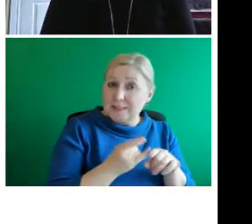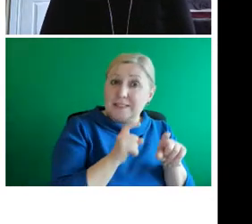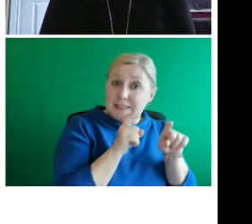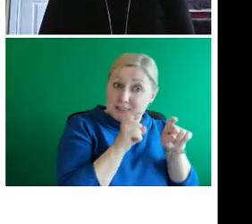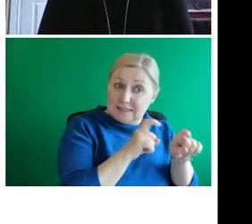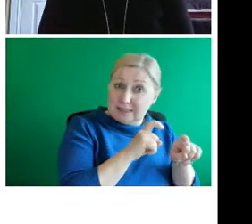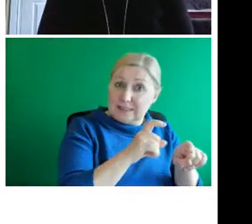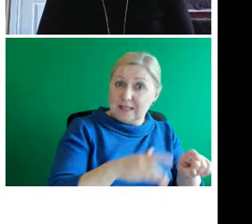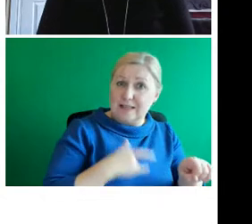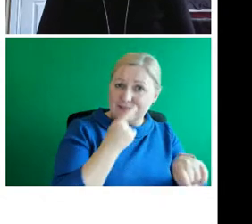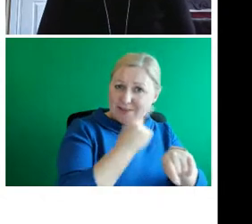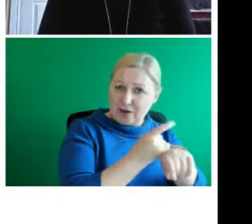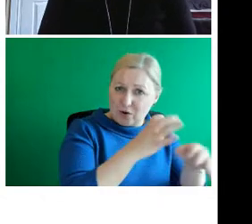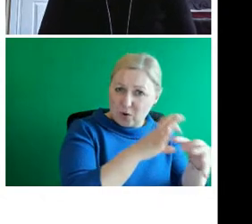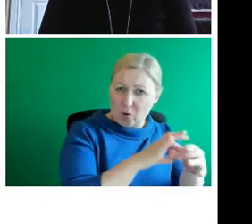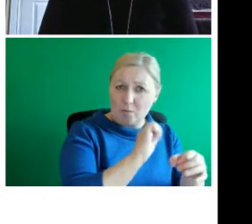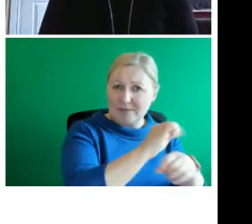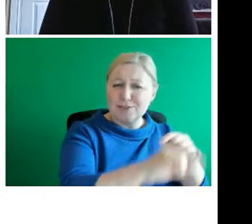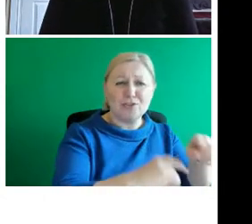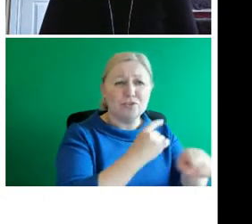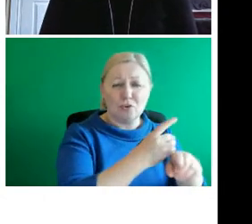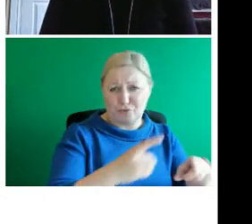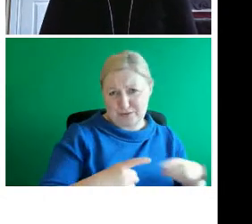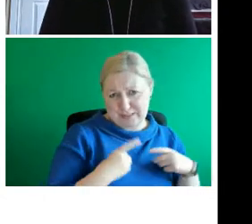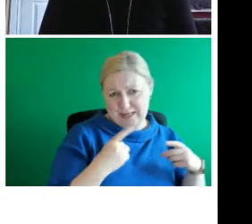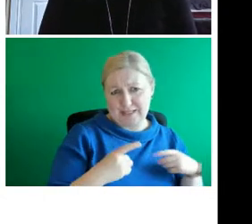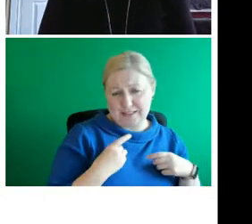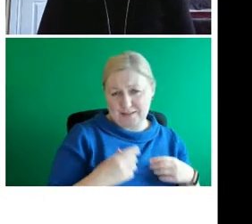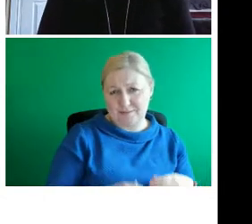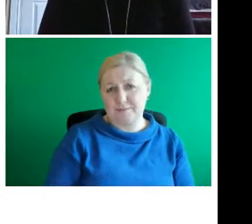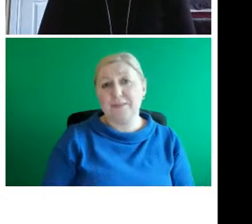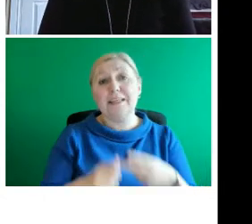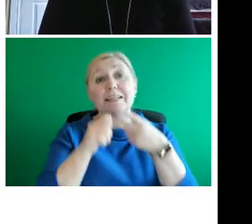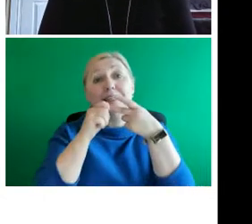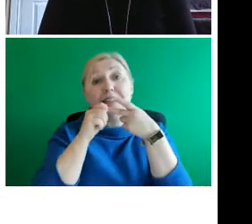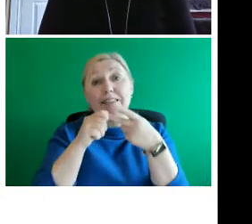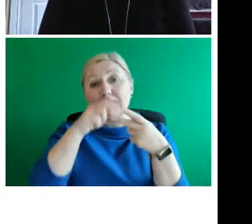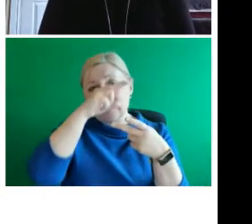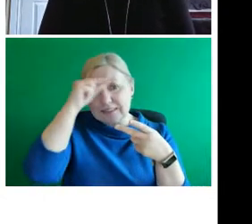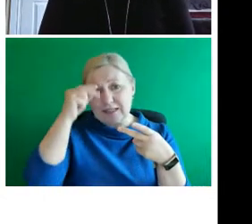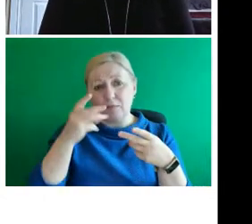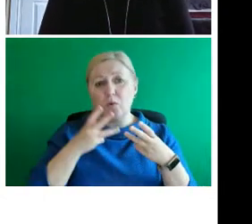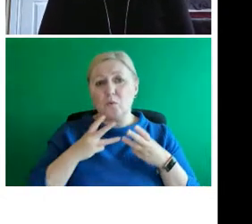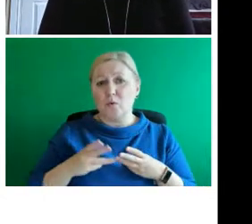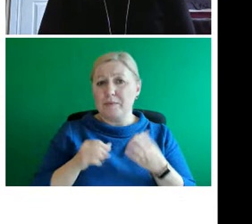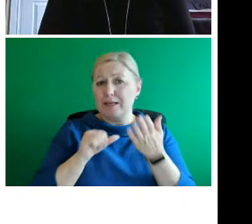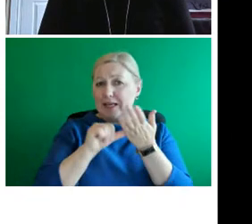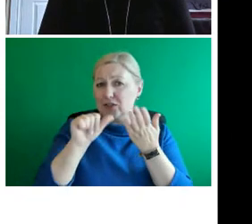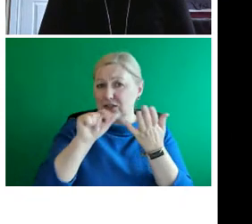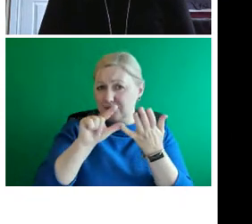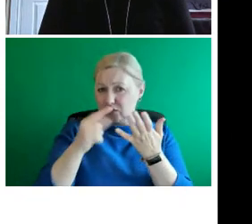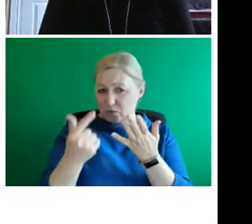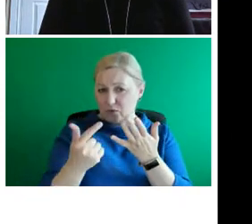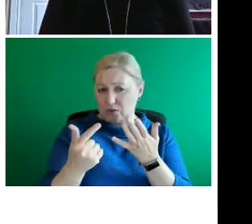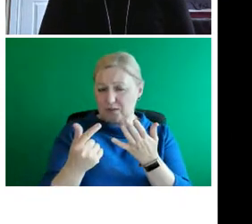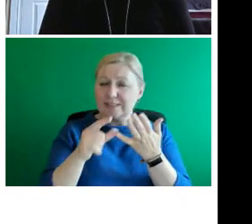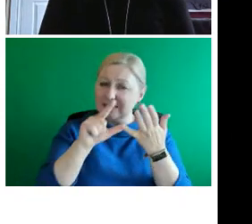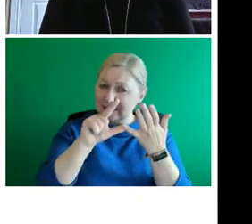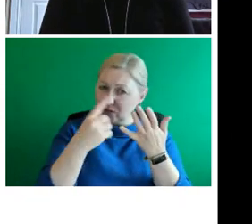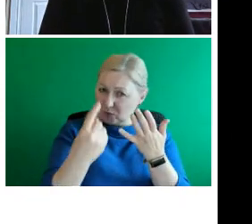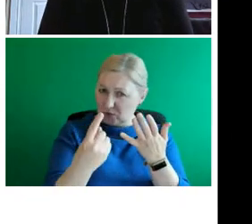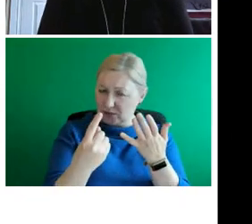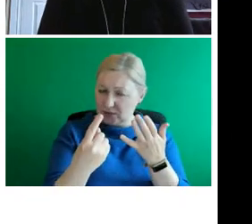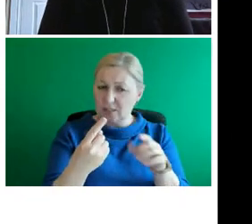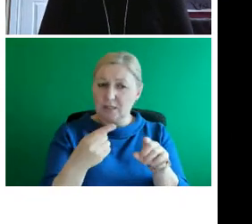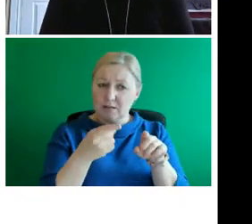Excuse me. The second case then, if we move on, is a 71-year-old lady. She had an established diagnosis of dementia when she came to